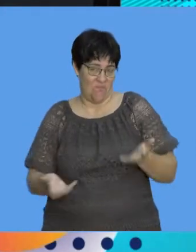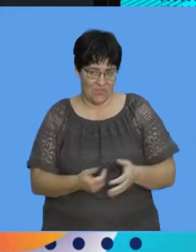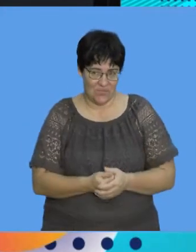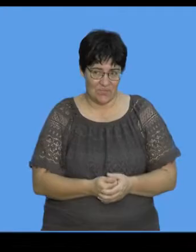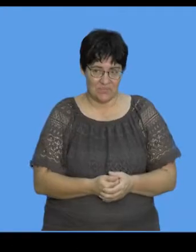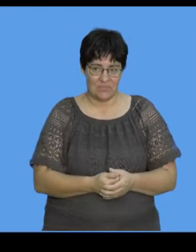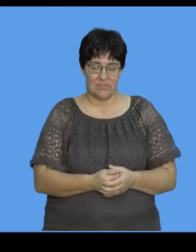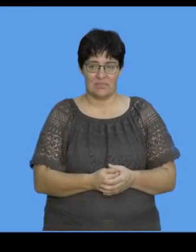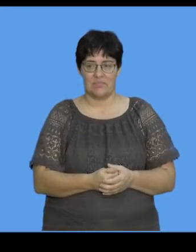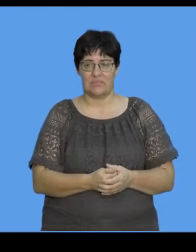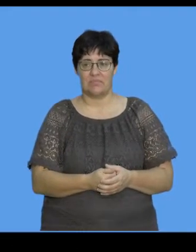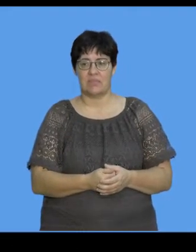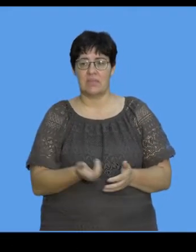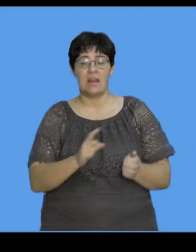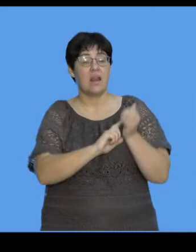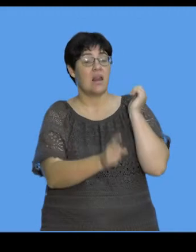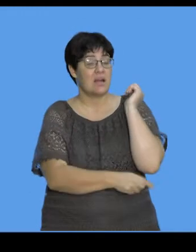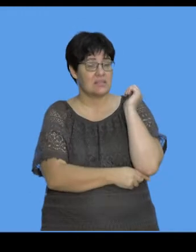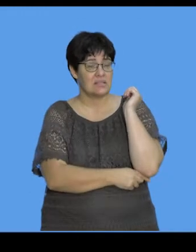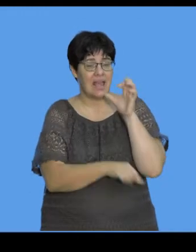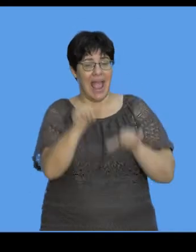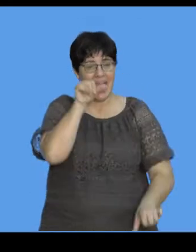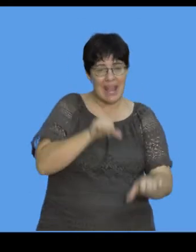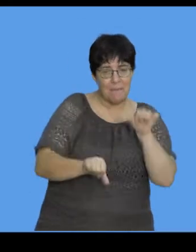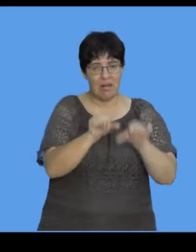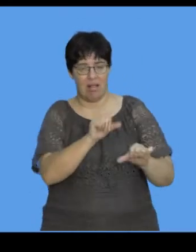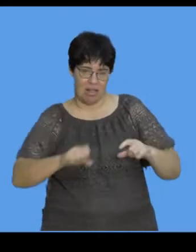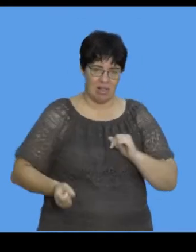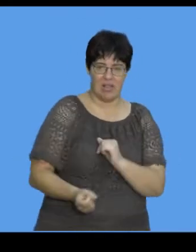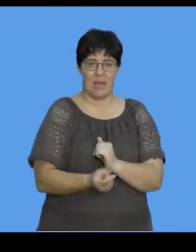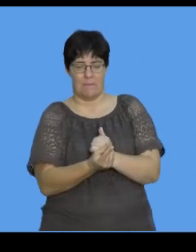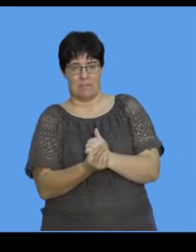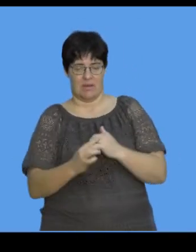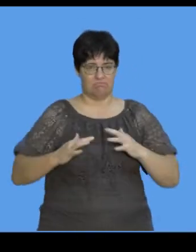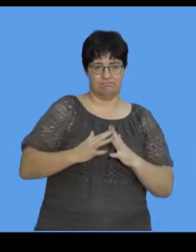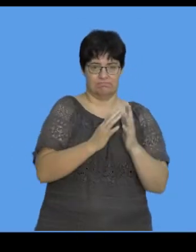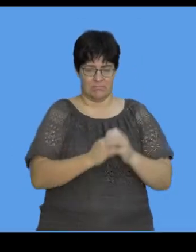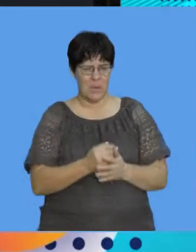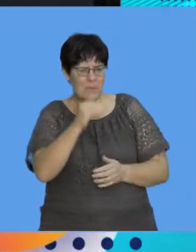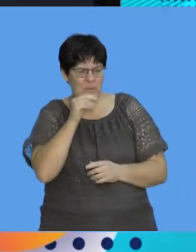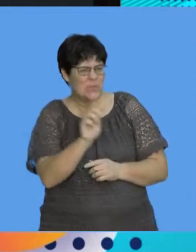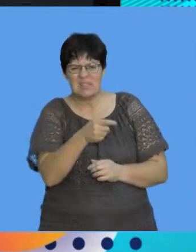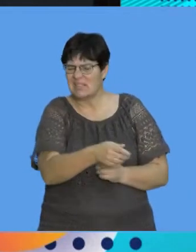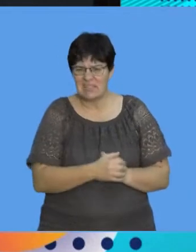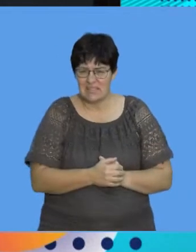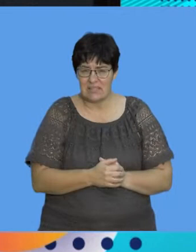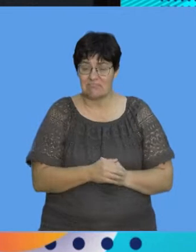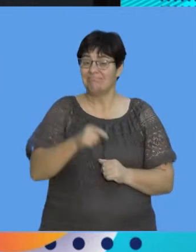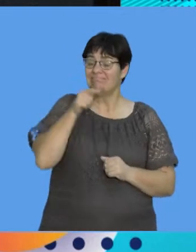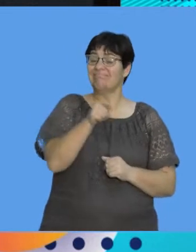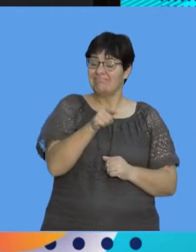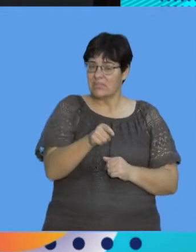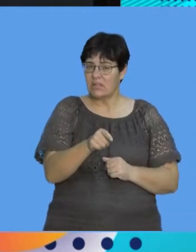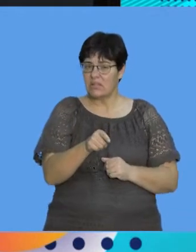thing, a chemical reaction. Right, now what do we mean by that is chemical reactions are